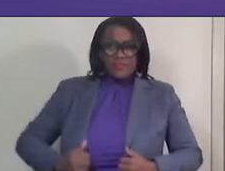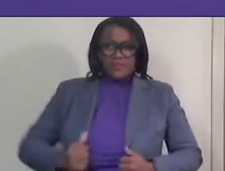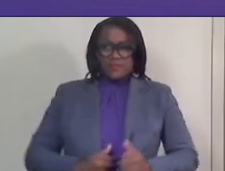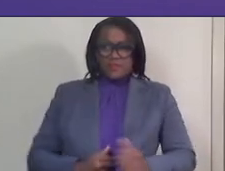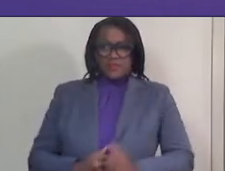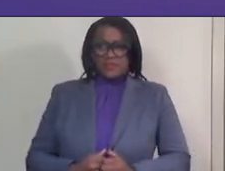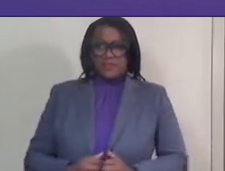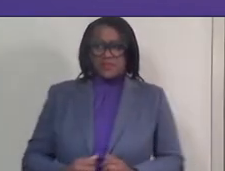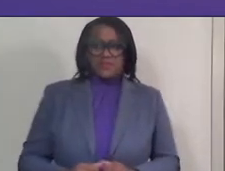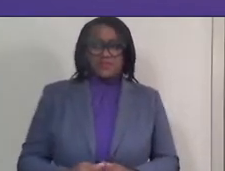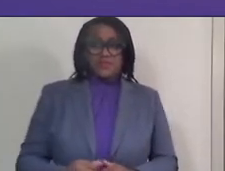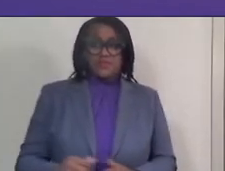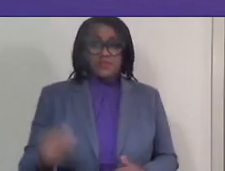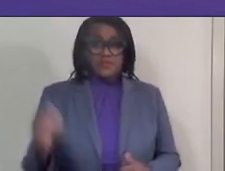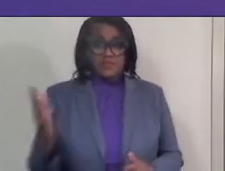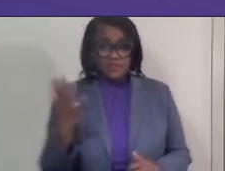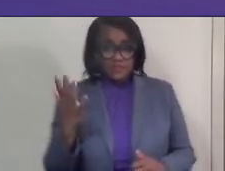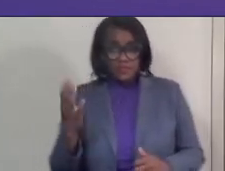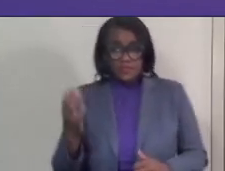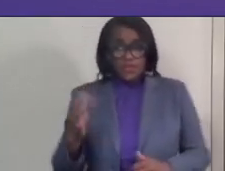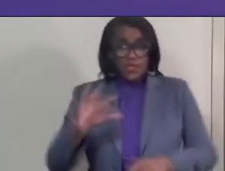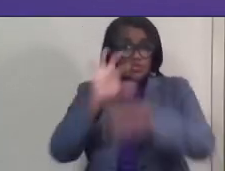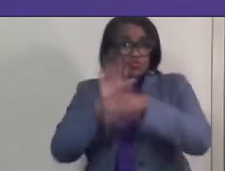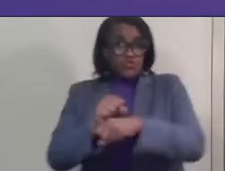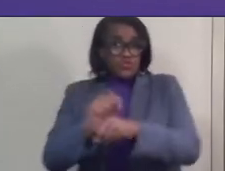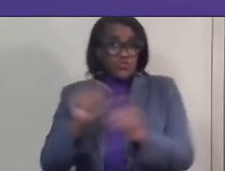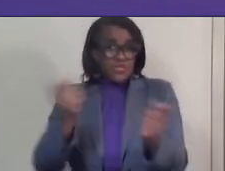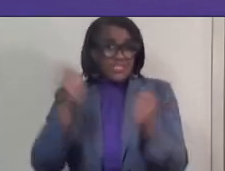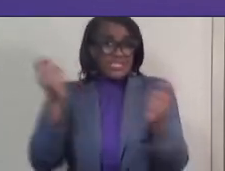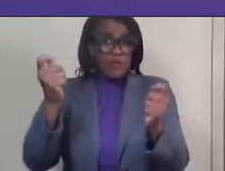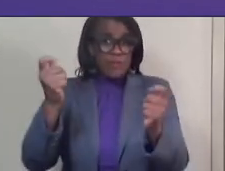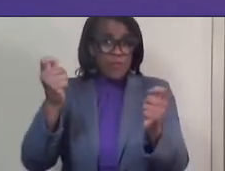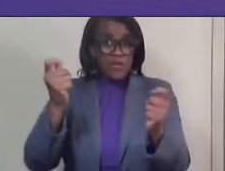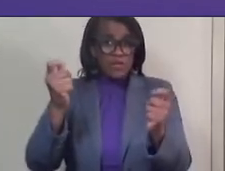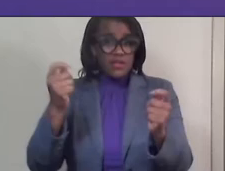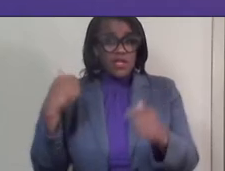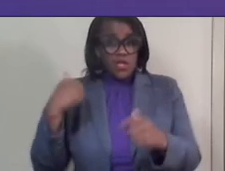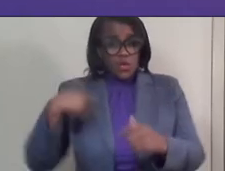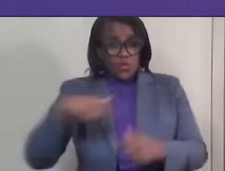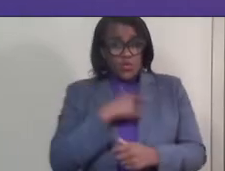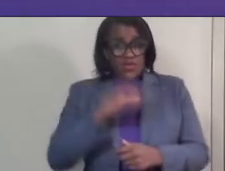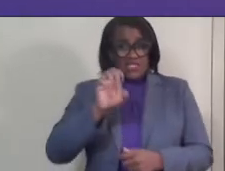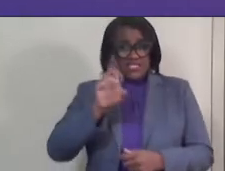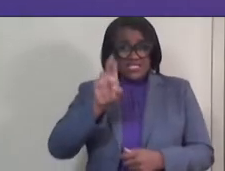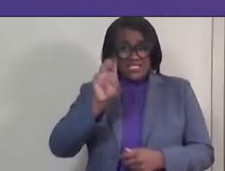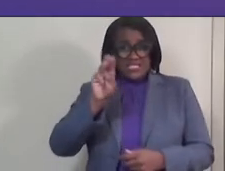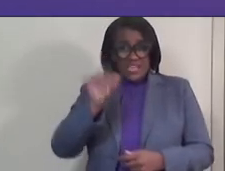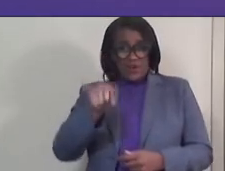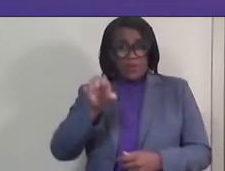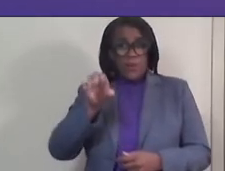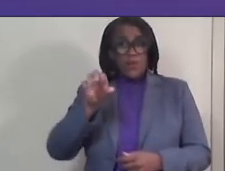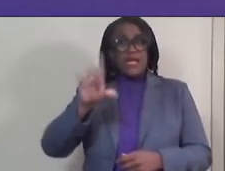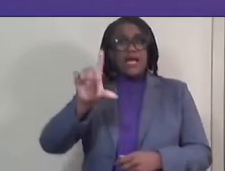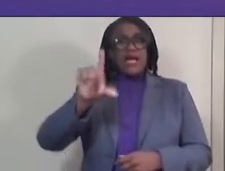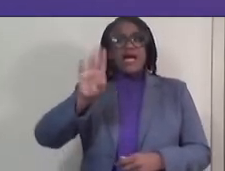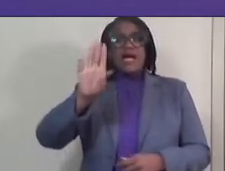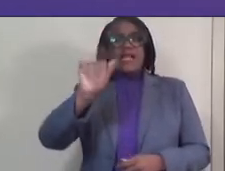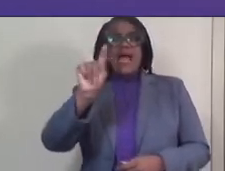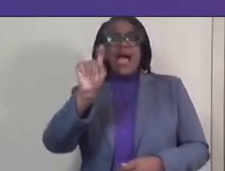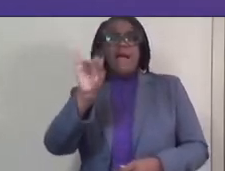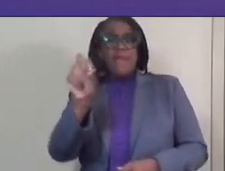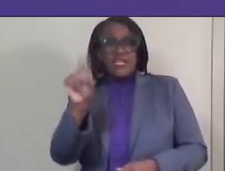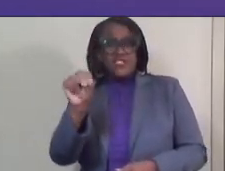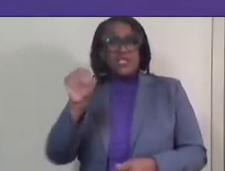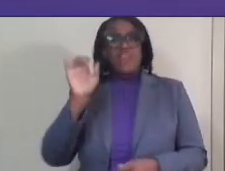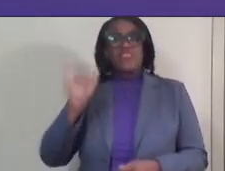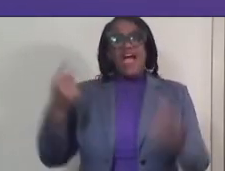I want to do a traditional ceremony. It's a ceremony called libation, which is done in many parts of